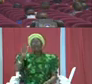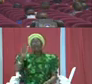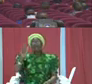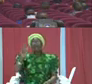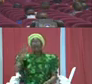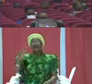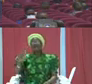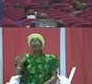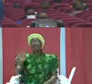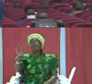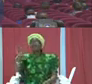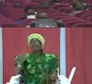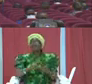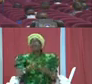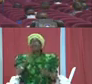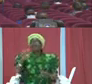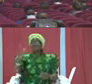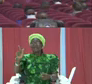to